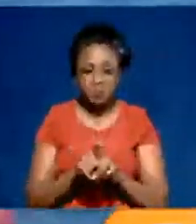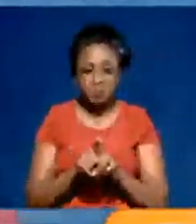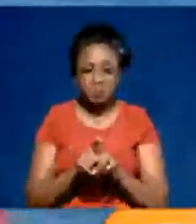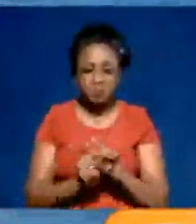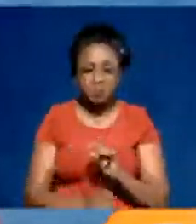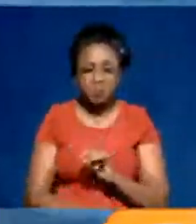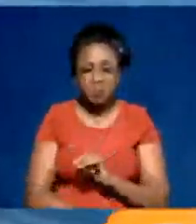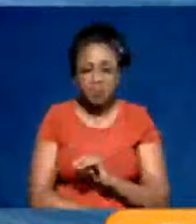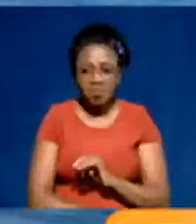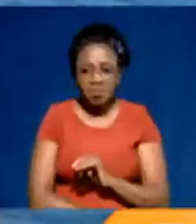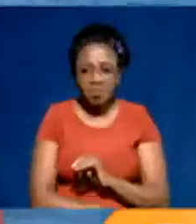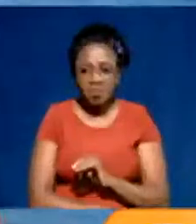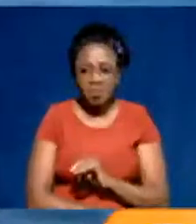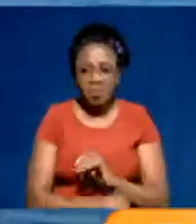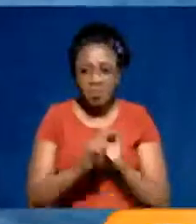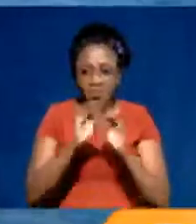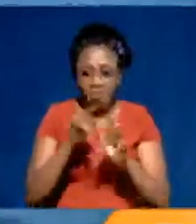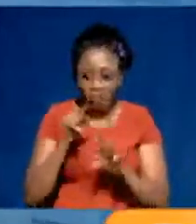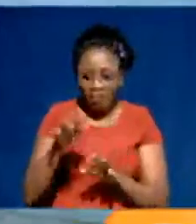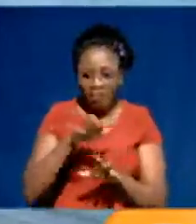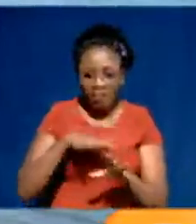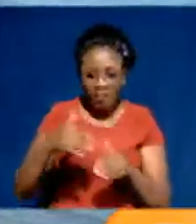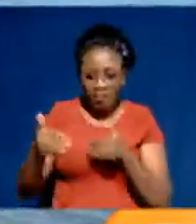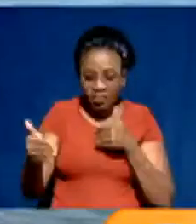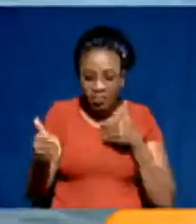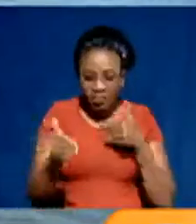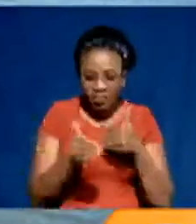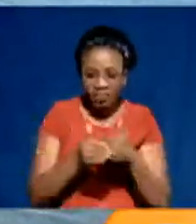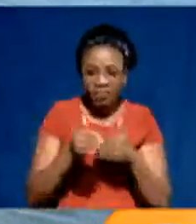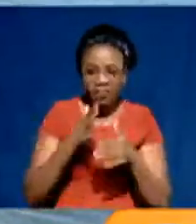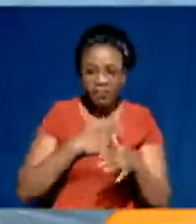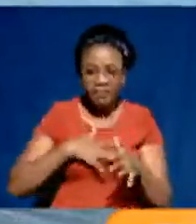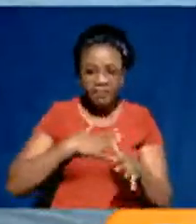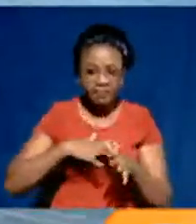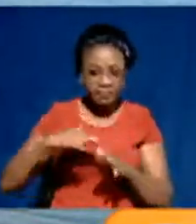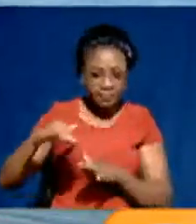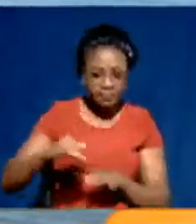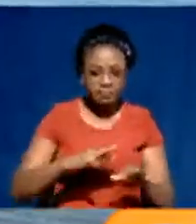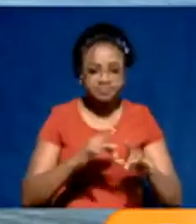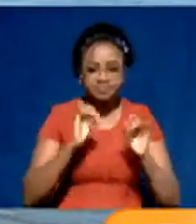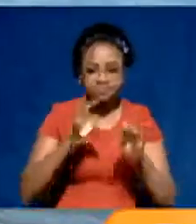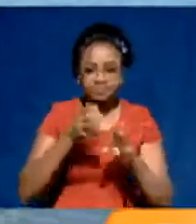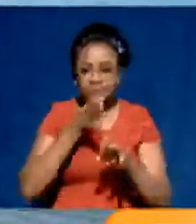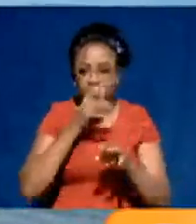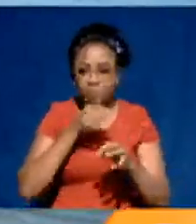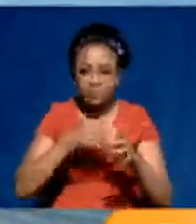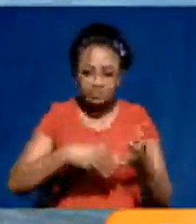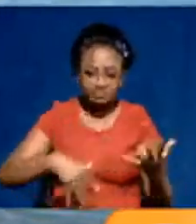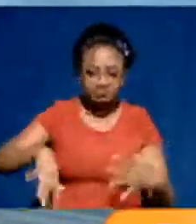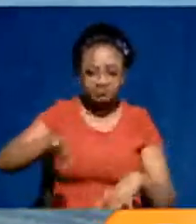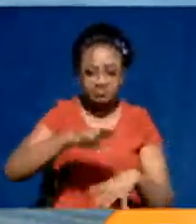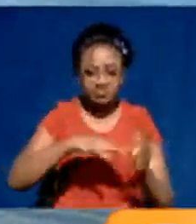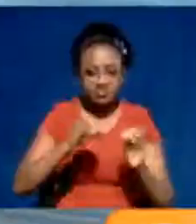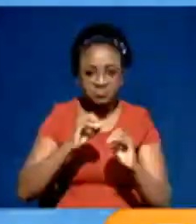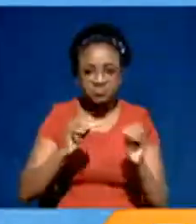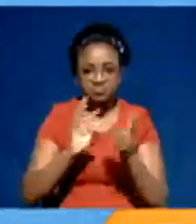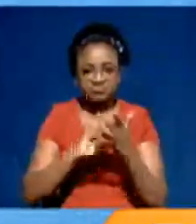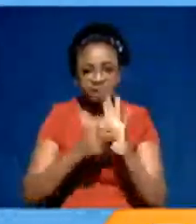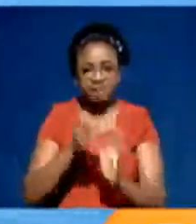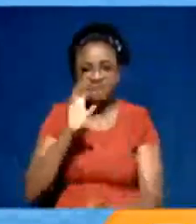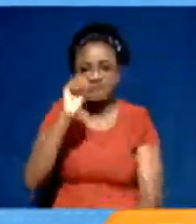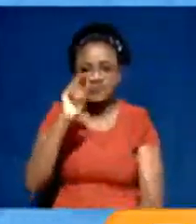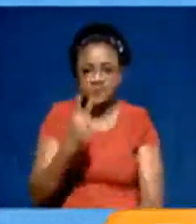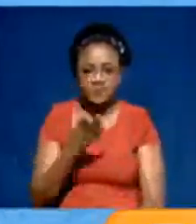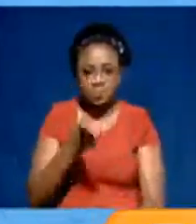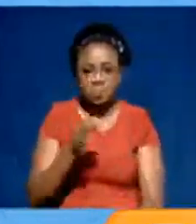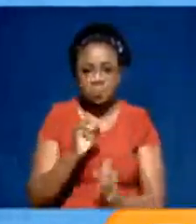put the cages is closer to the shores, if there's no proper water exchange, the dissolved oxygen is not okay, and